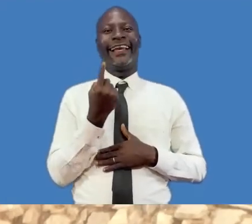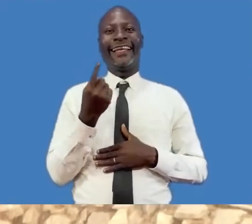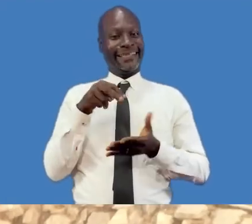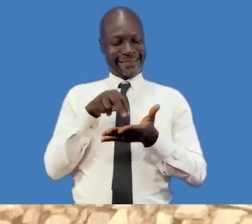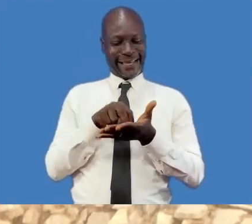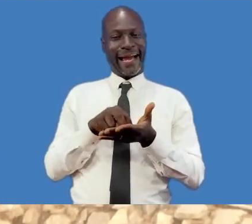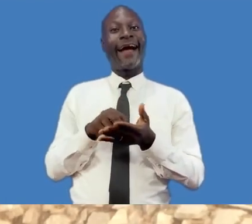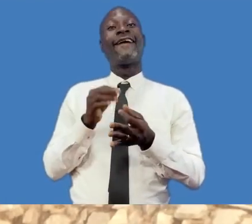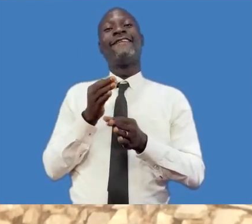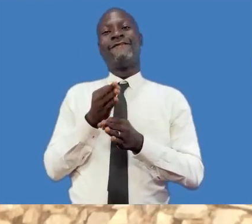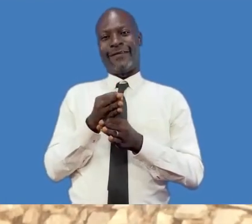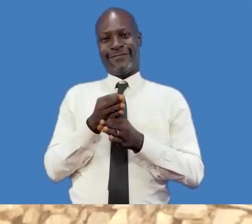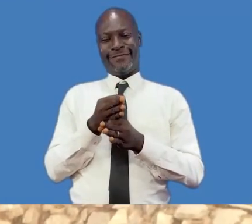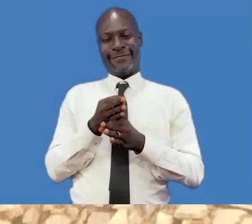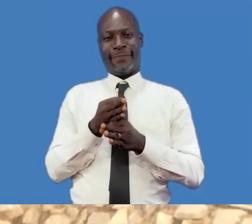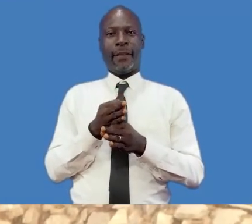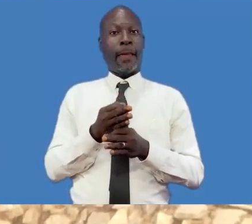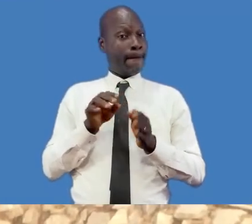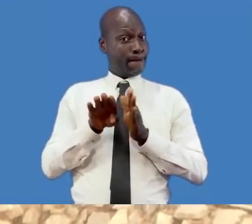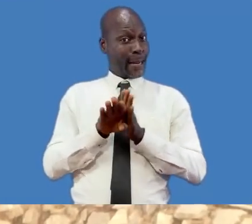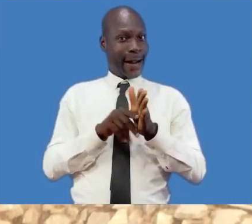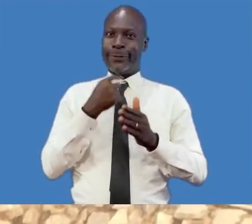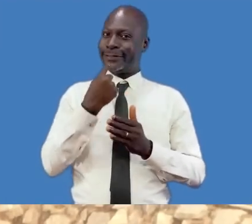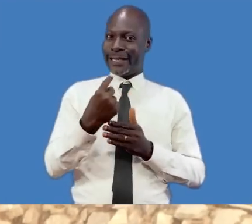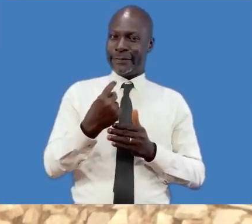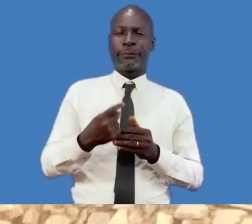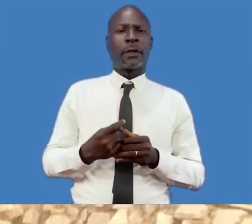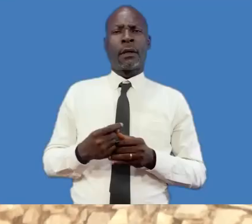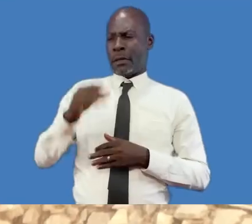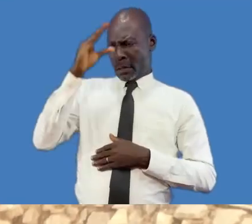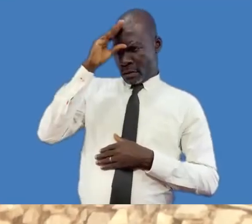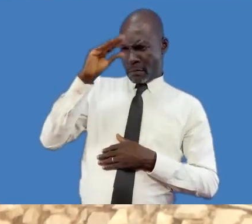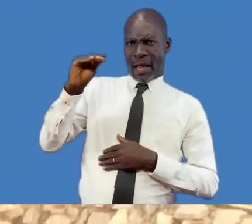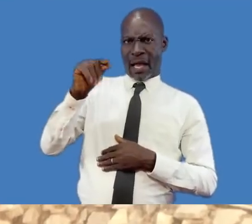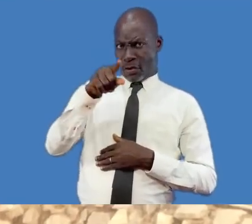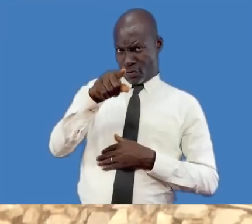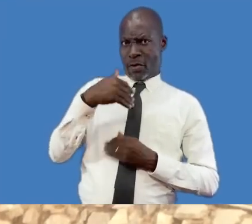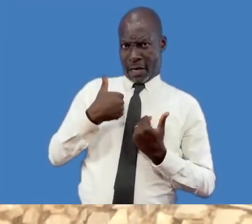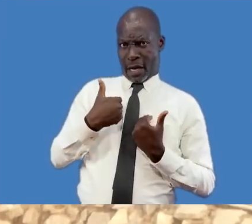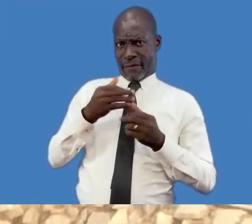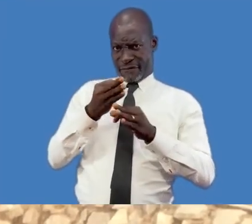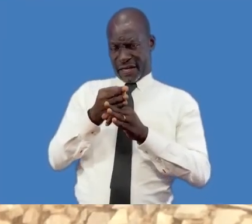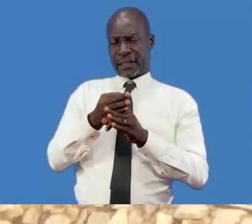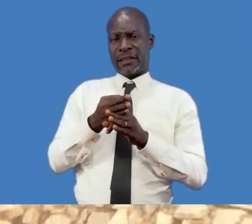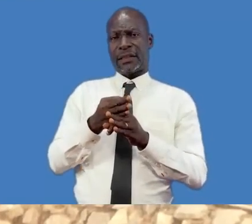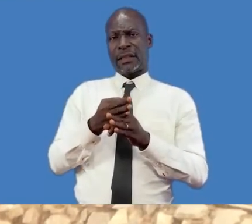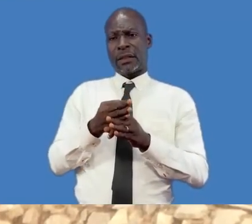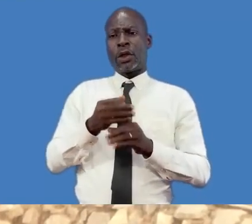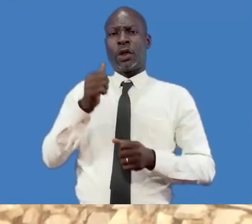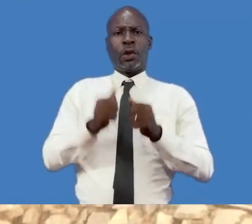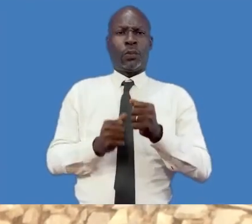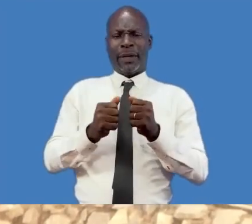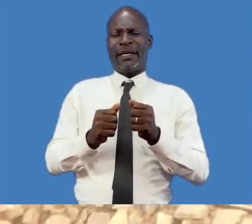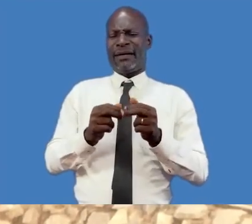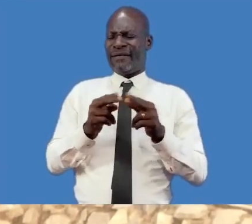ejina ho edima gidie. Na tro kronkon ne se onipa biara owo gidie a eso ani